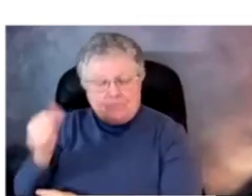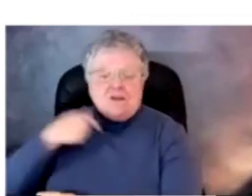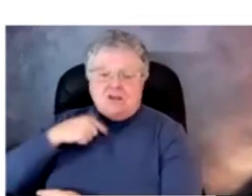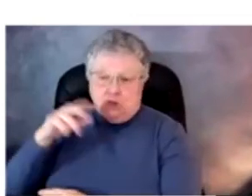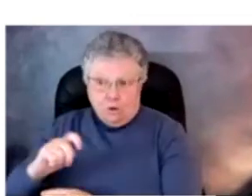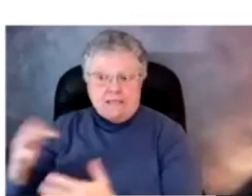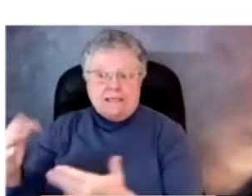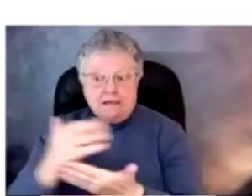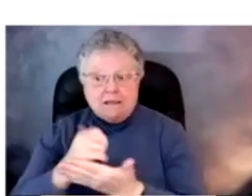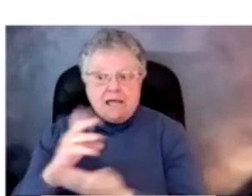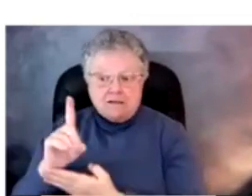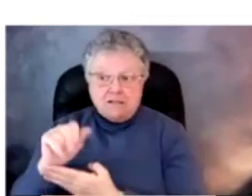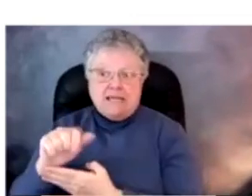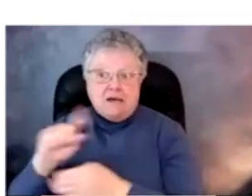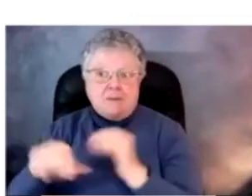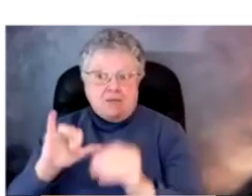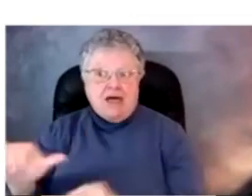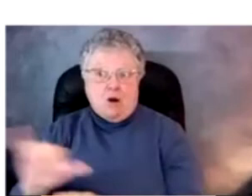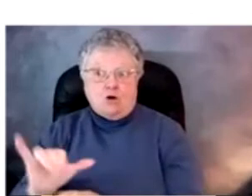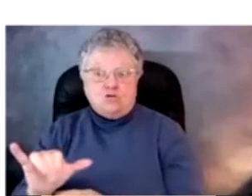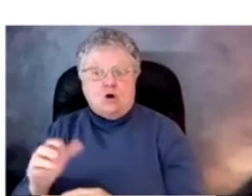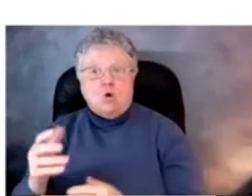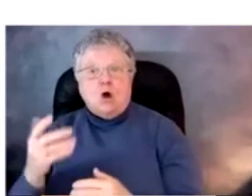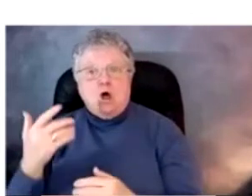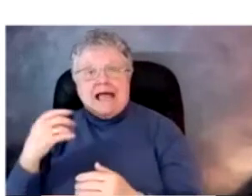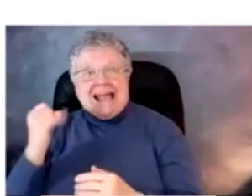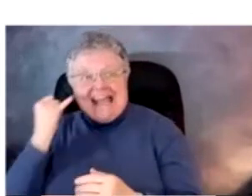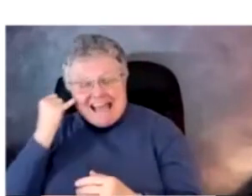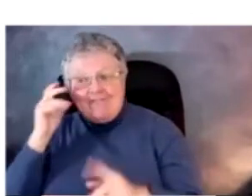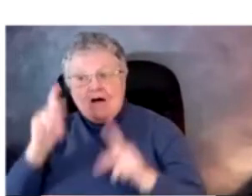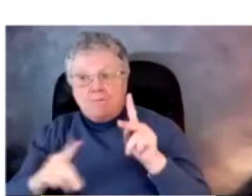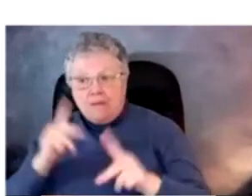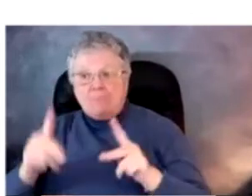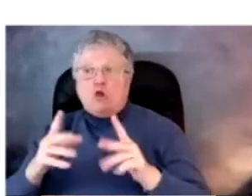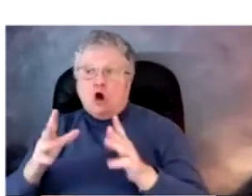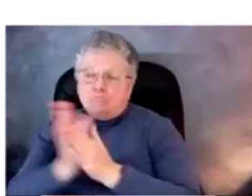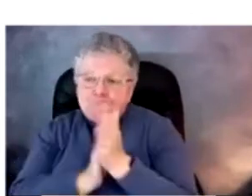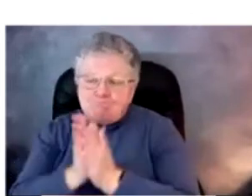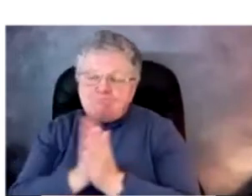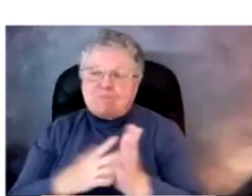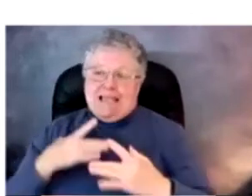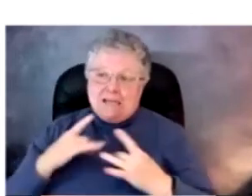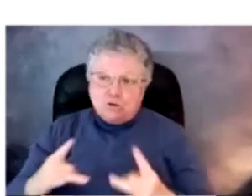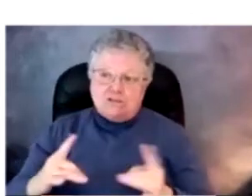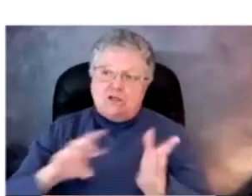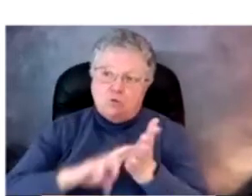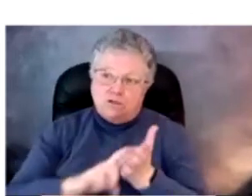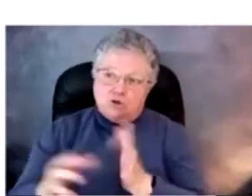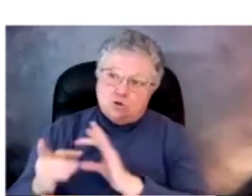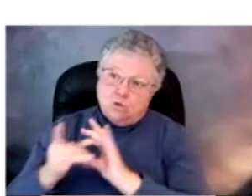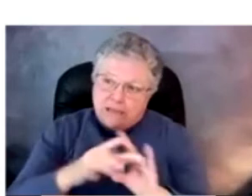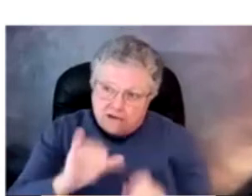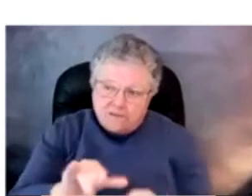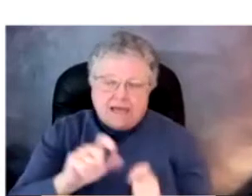stuff on that too, and have connections with if people are interested in that kind of research and research around, like,